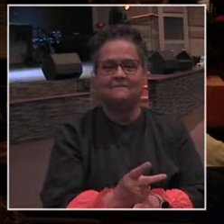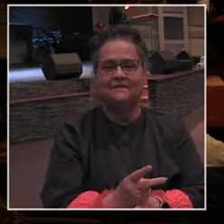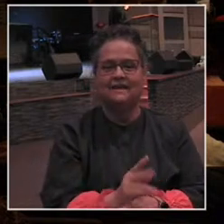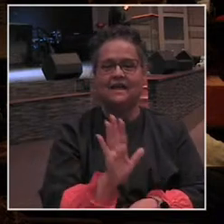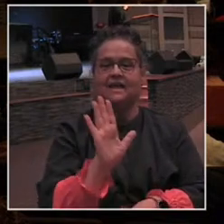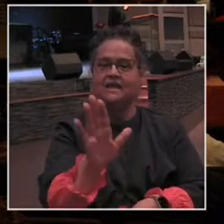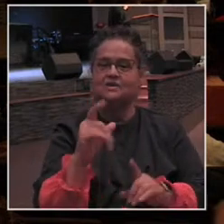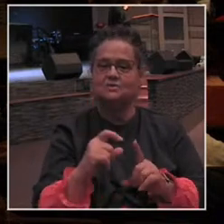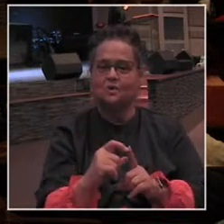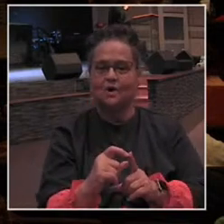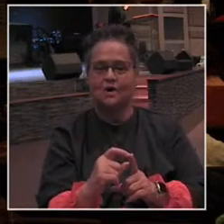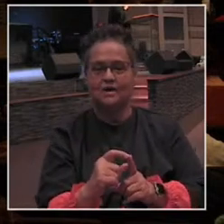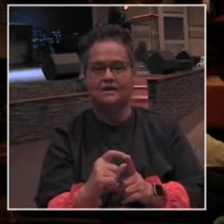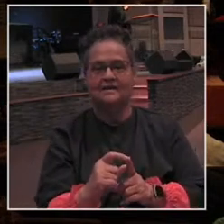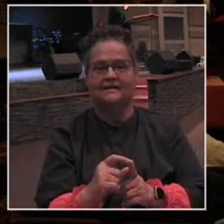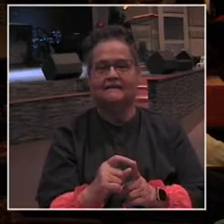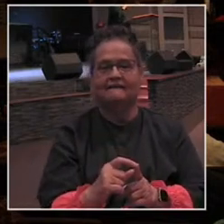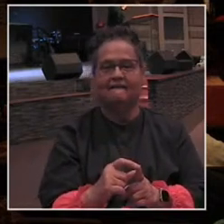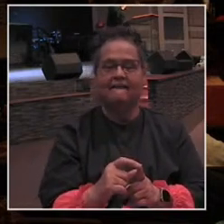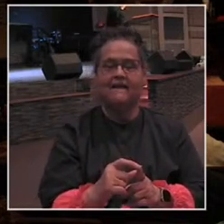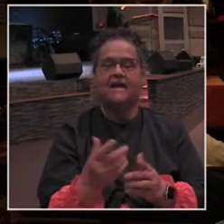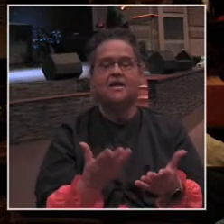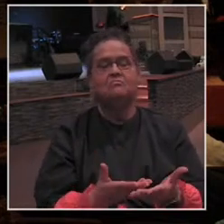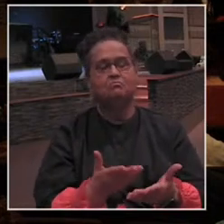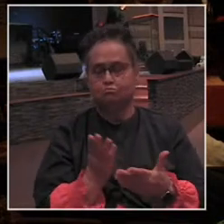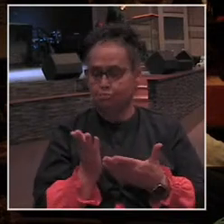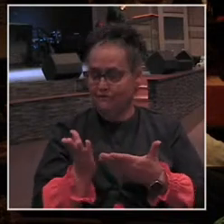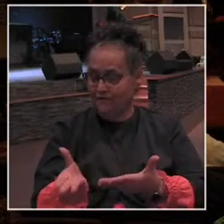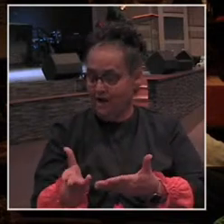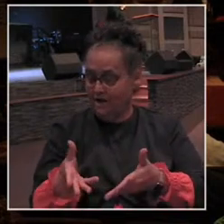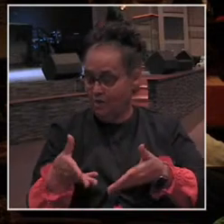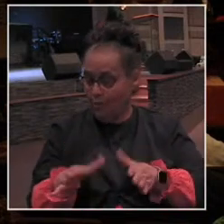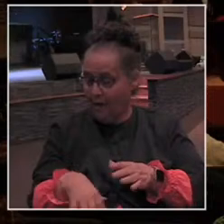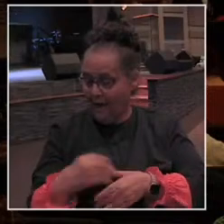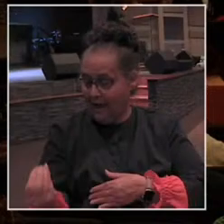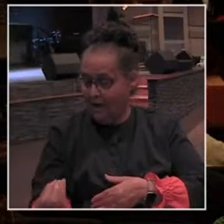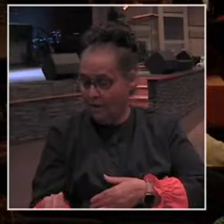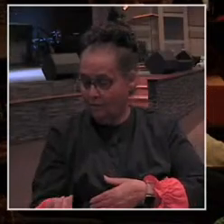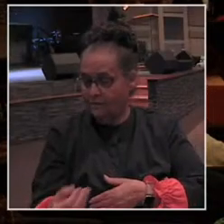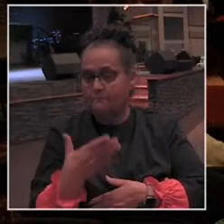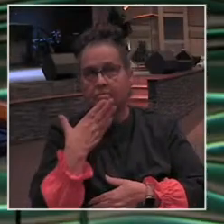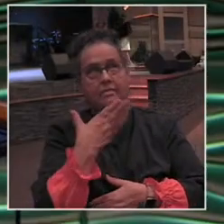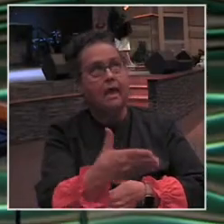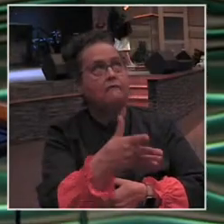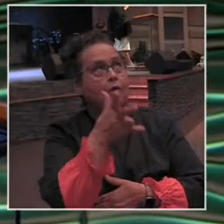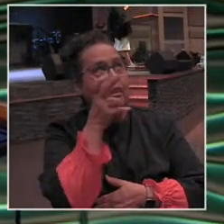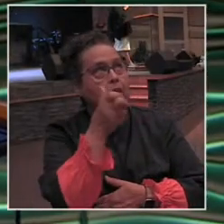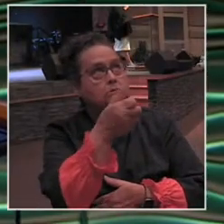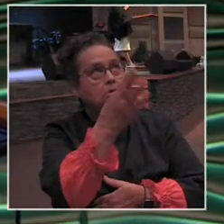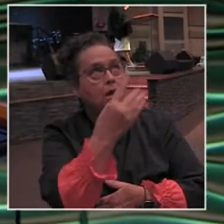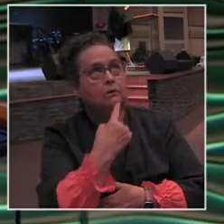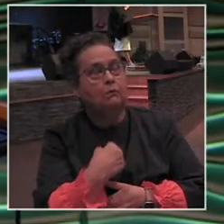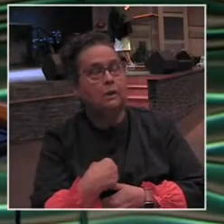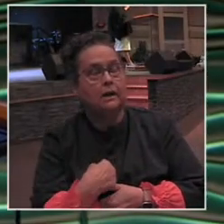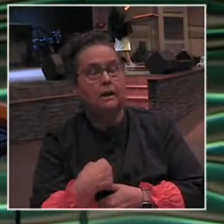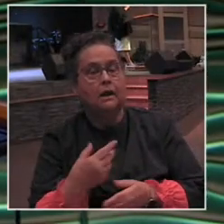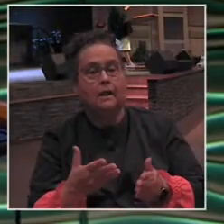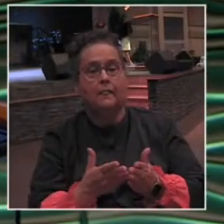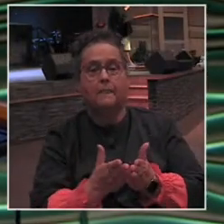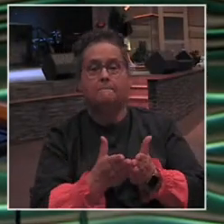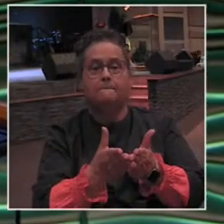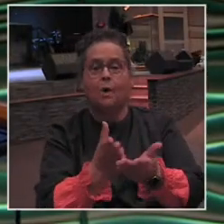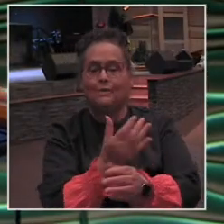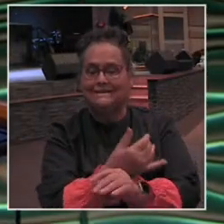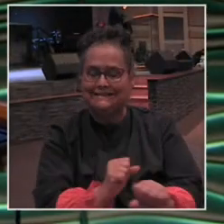He provided a way out for me and my family. I'm thankful I listened to the voice of God. The boat